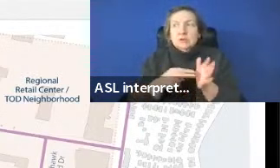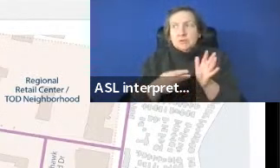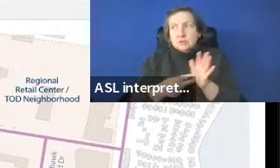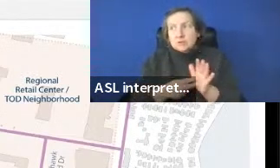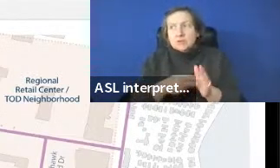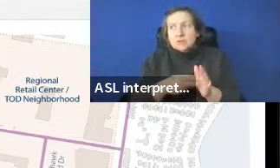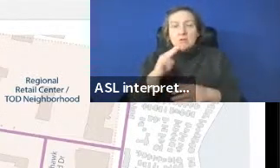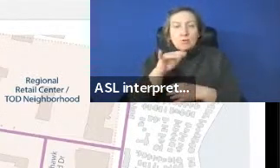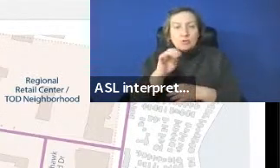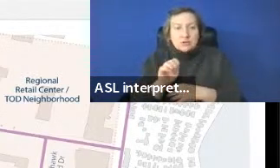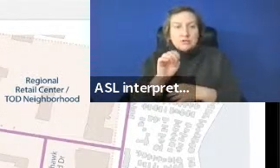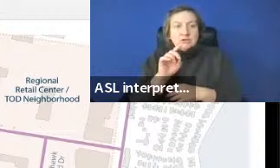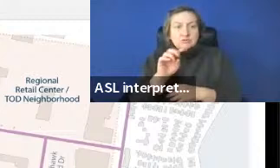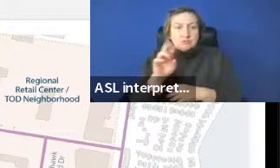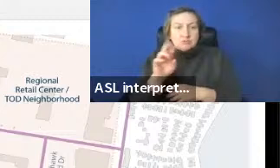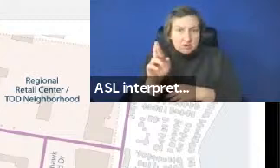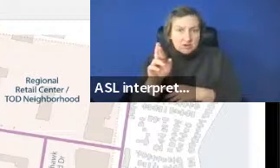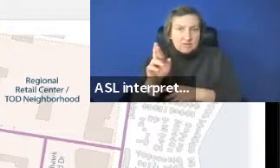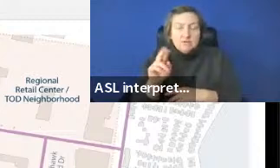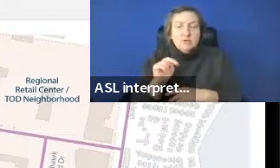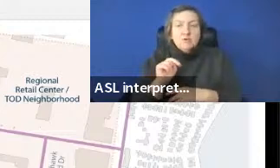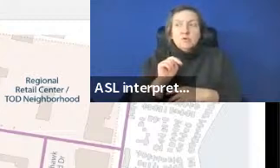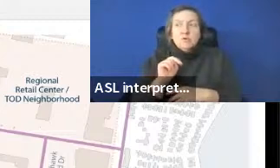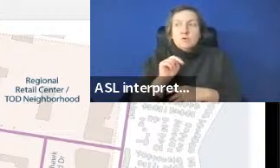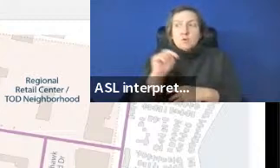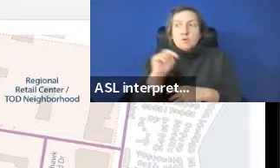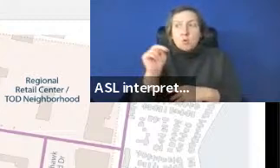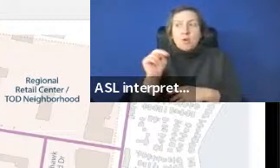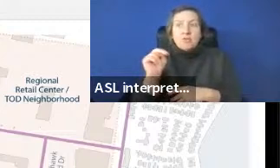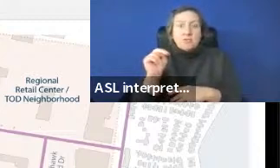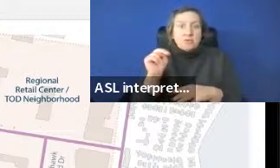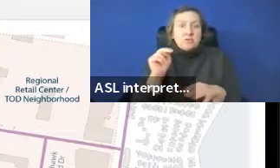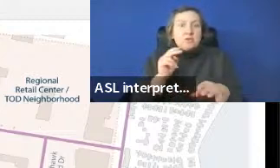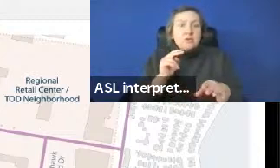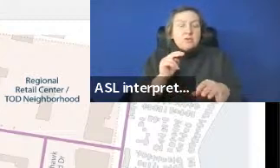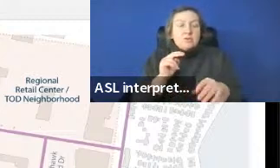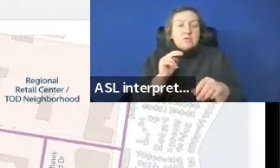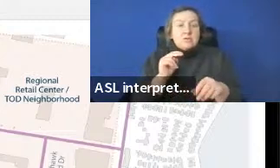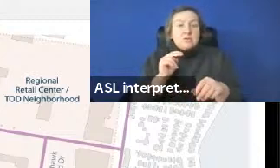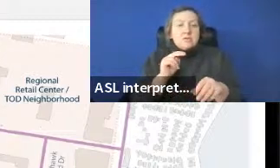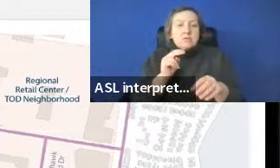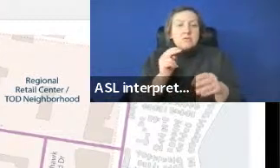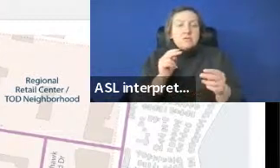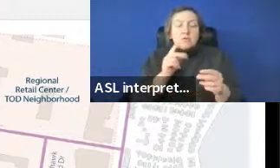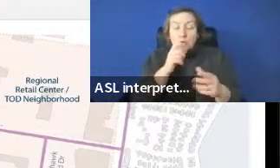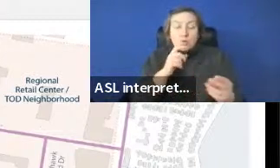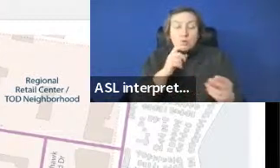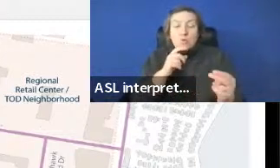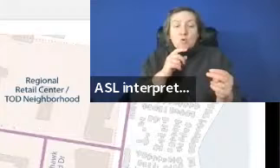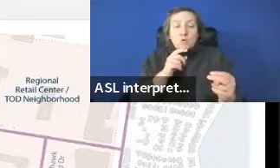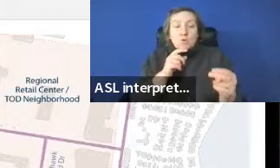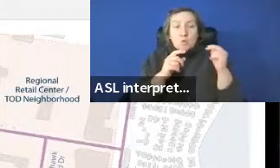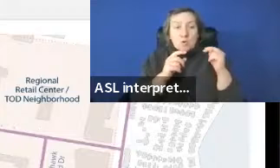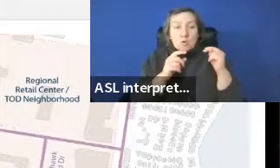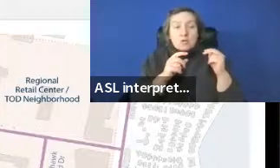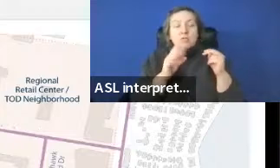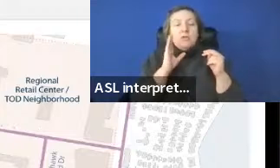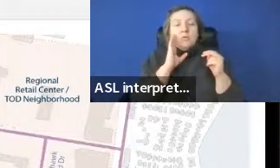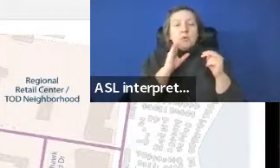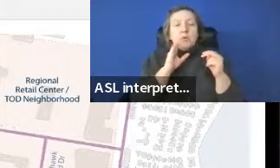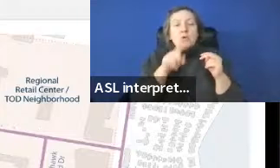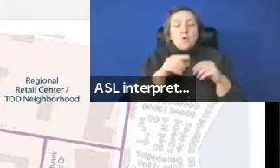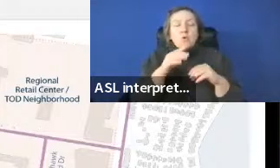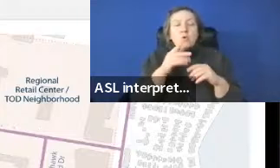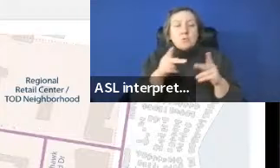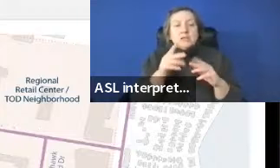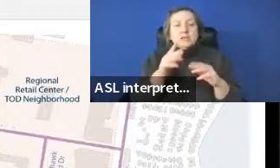Marine Drive, northbound traffic getting on and off of Marine Drive comes down to an intersection on the east